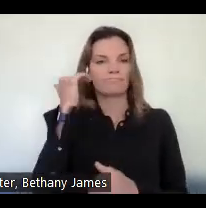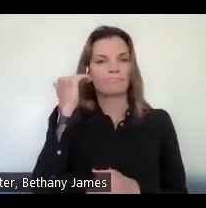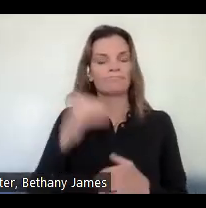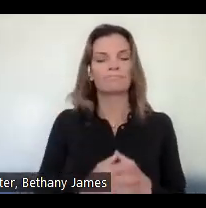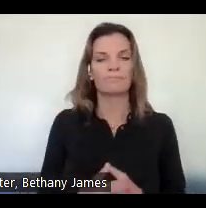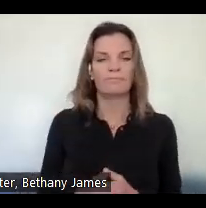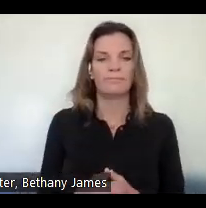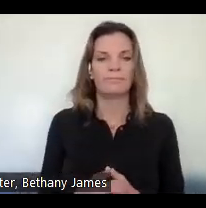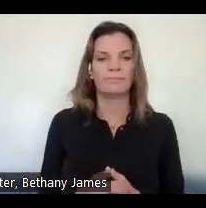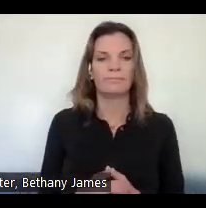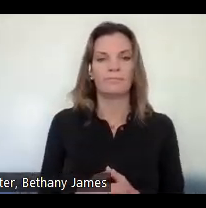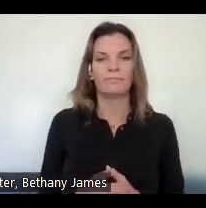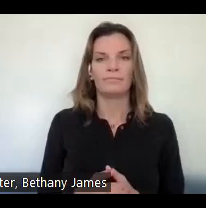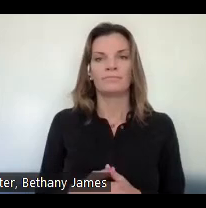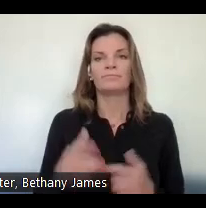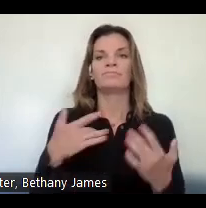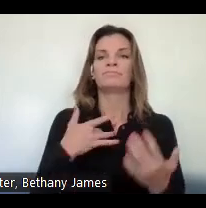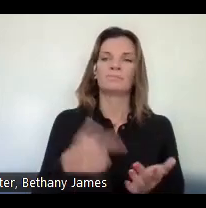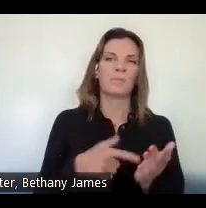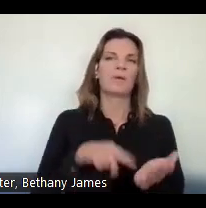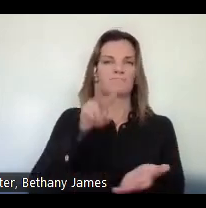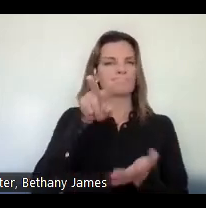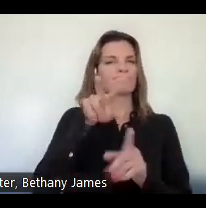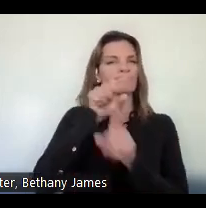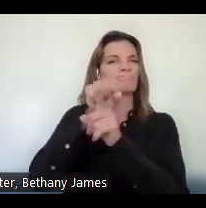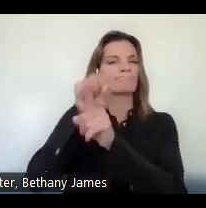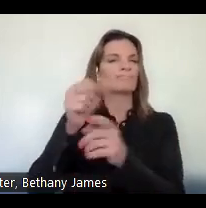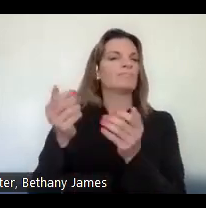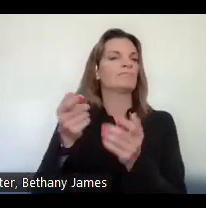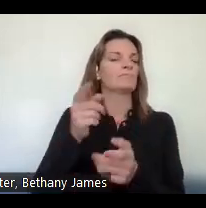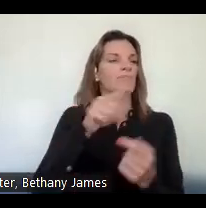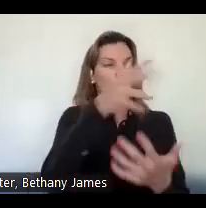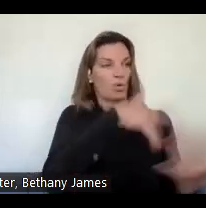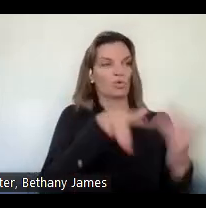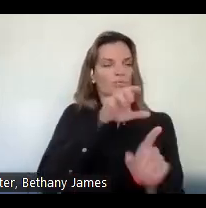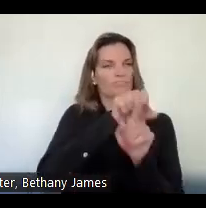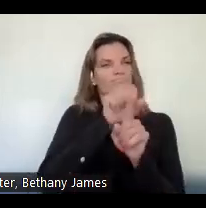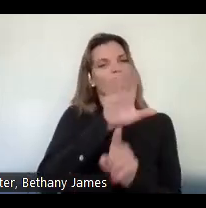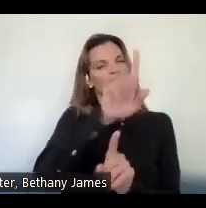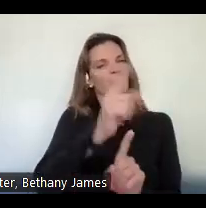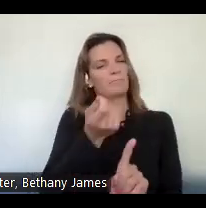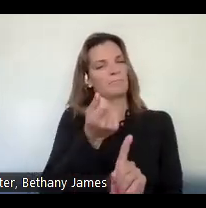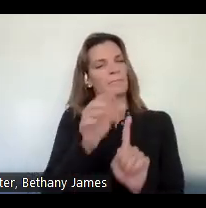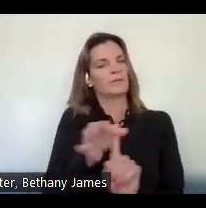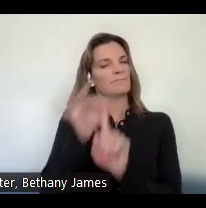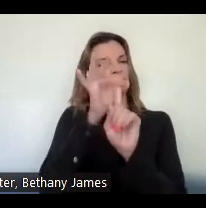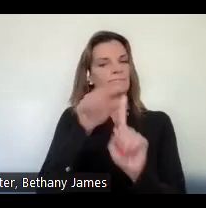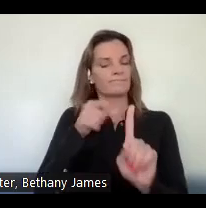it's often more obvious in social communication and in social settings.